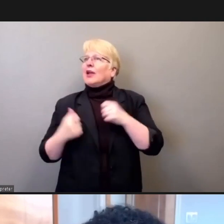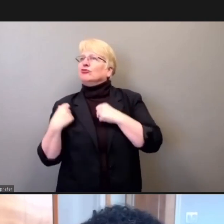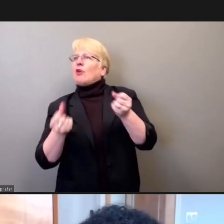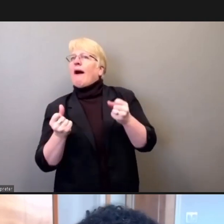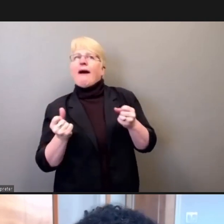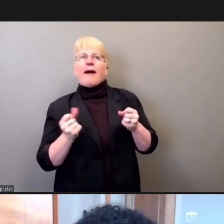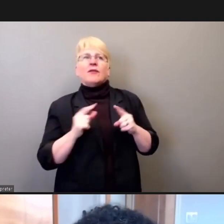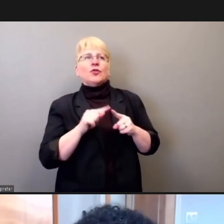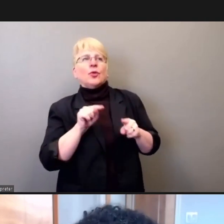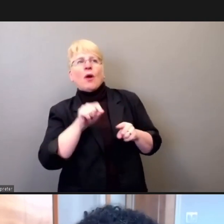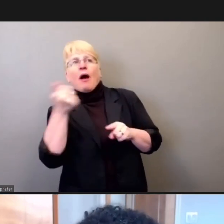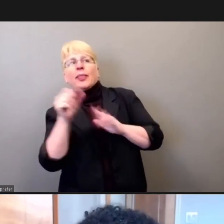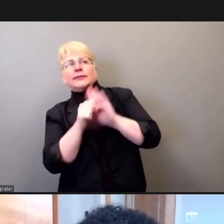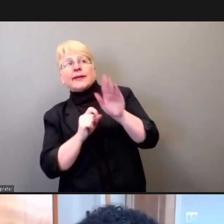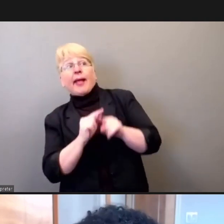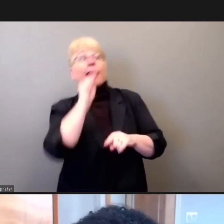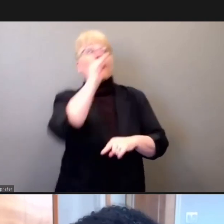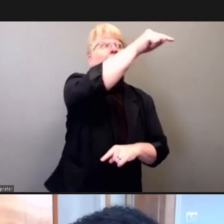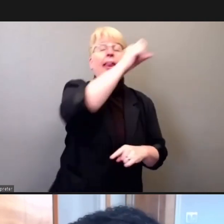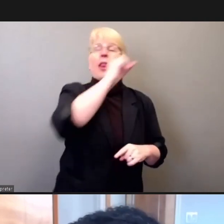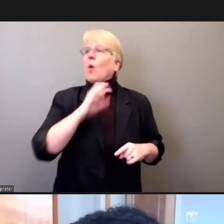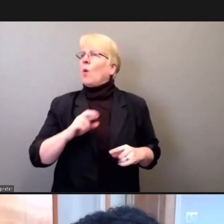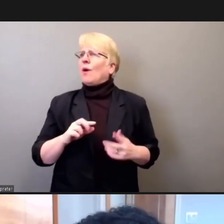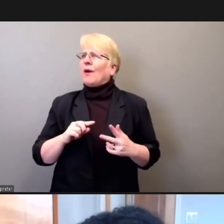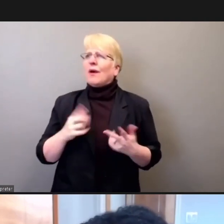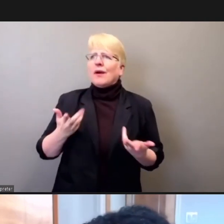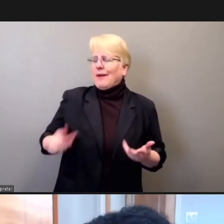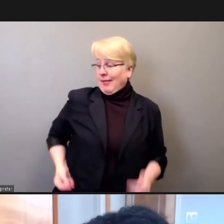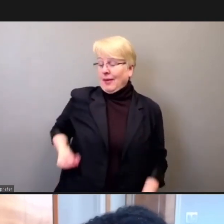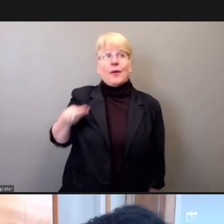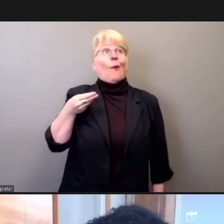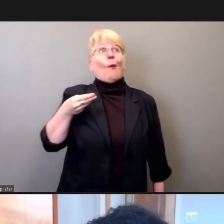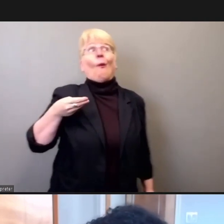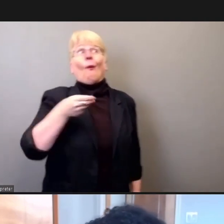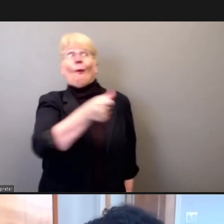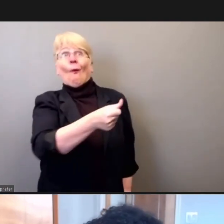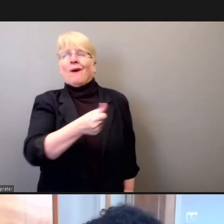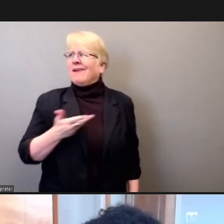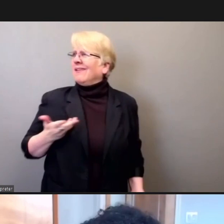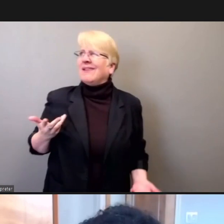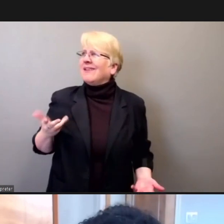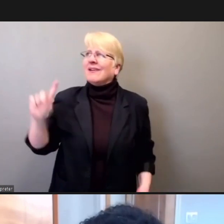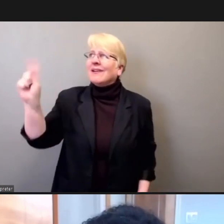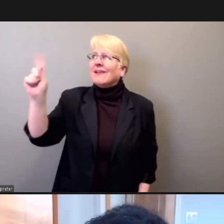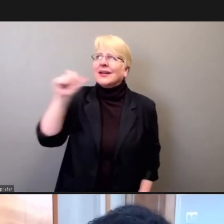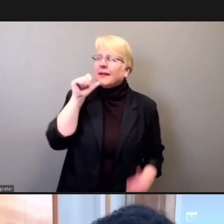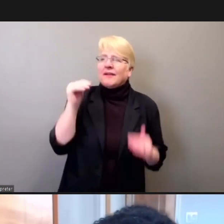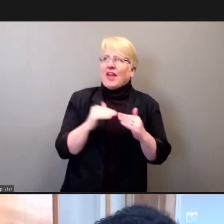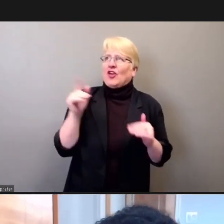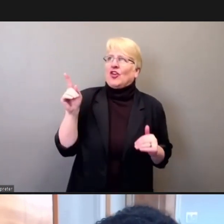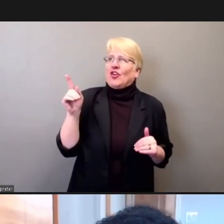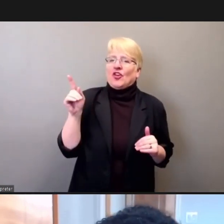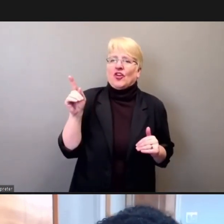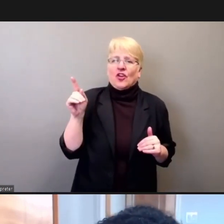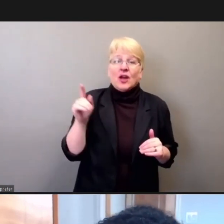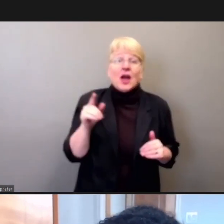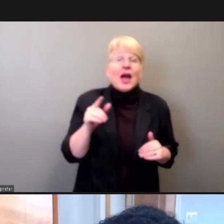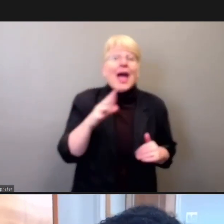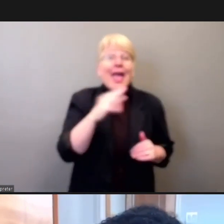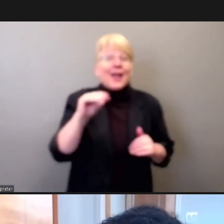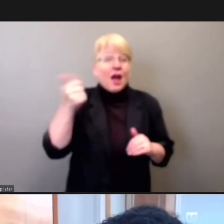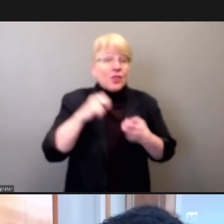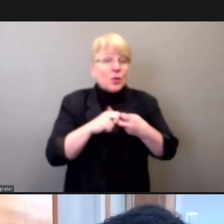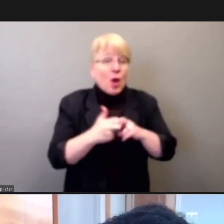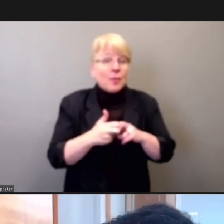different community because someone's got vaccine. And the issue that I was referring to earlier is that you take them out of cold storage for